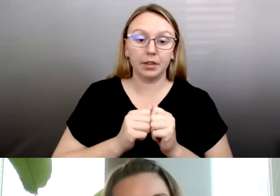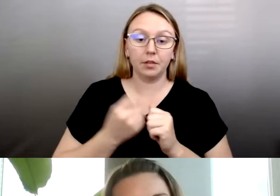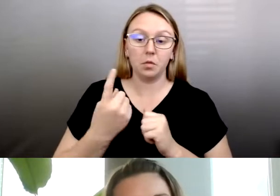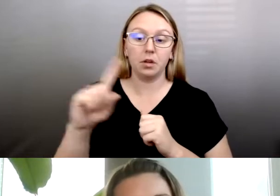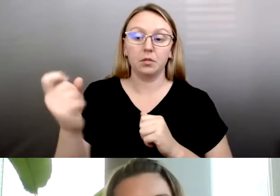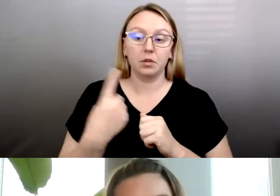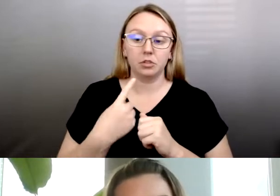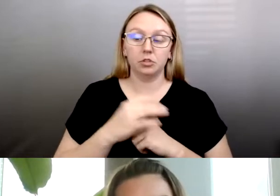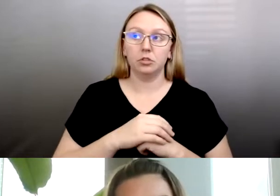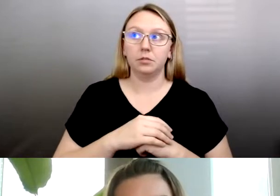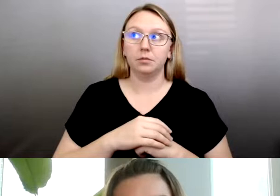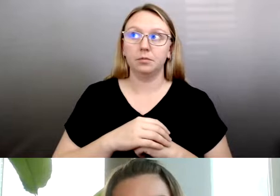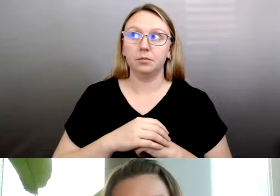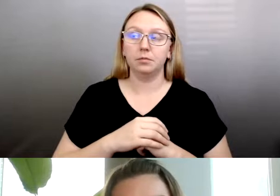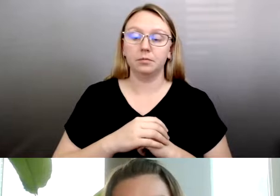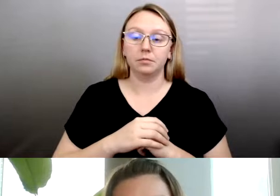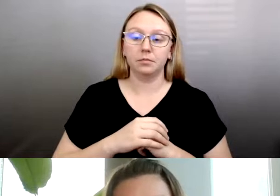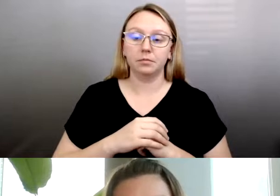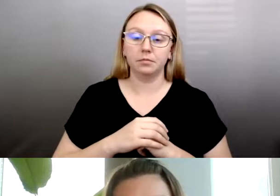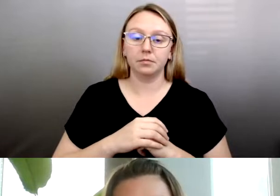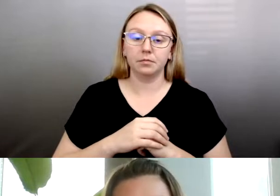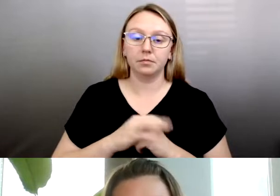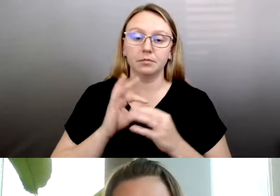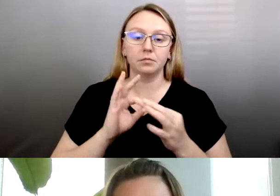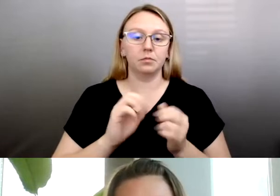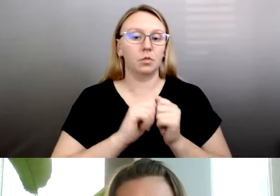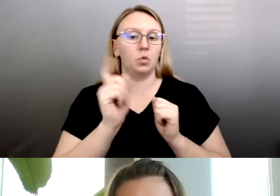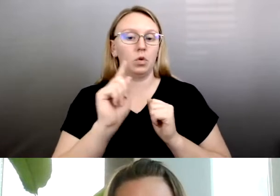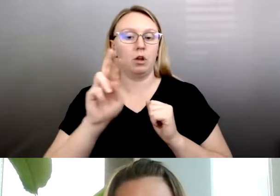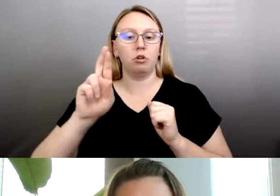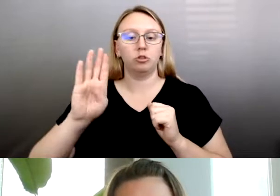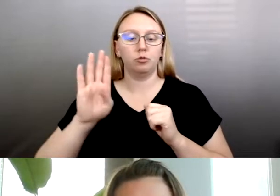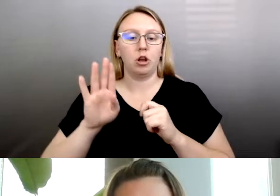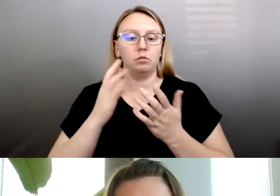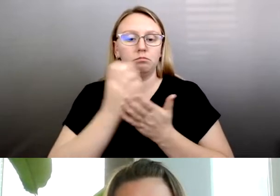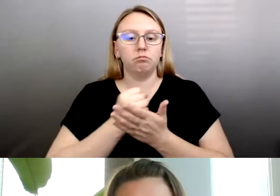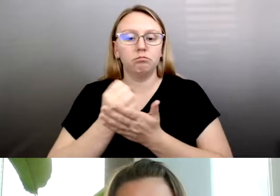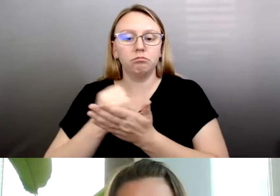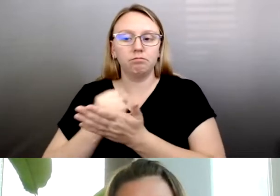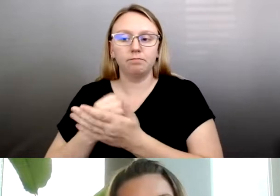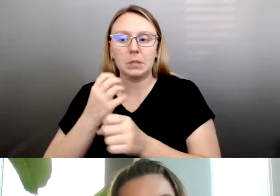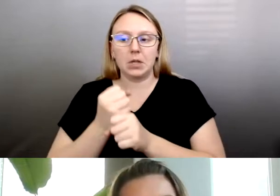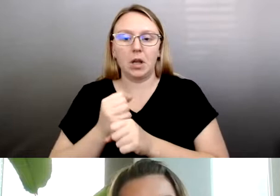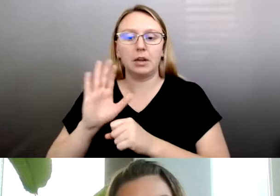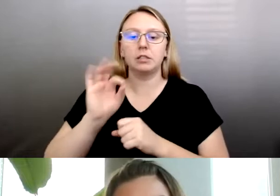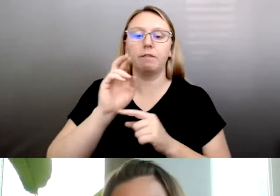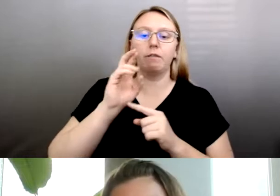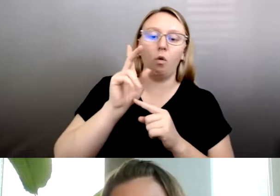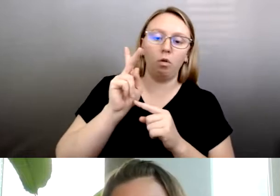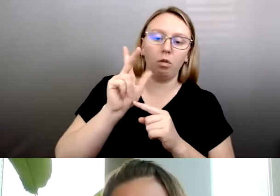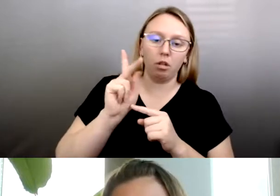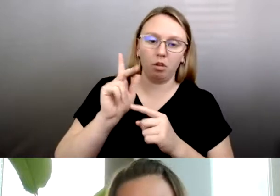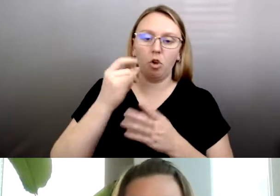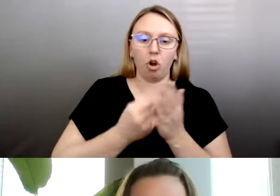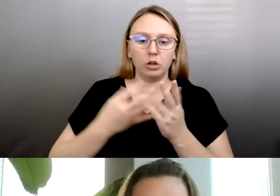question regarding where Roger Brown was acquiring his folk art and objects. Did he travel